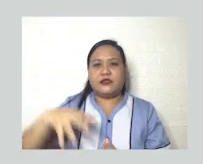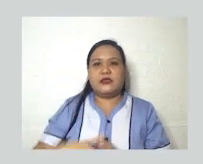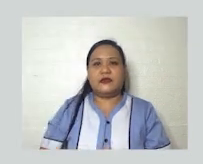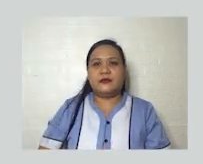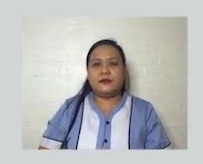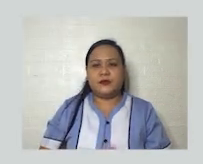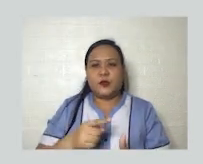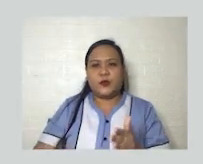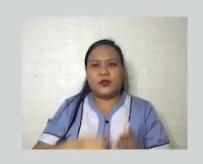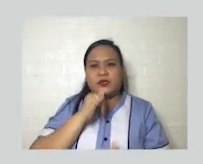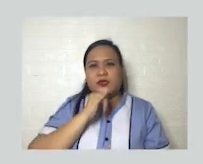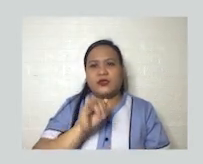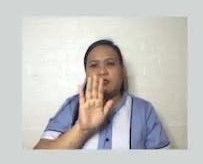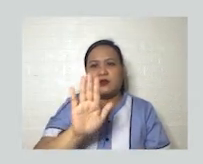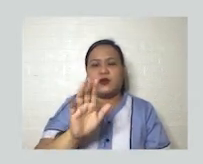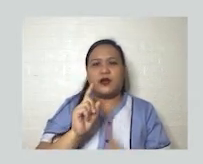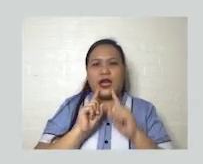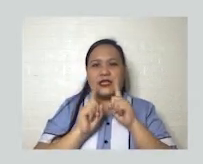What is your answer?